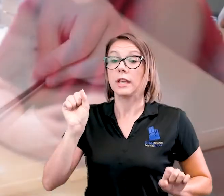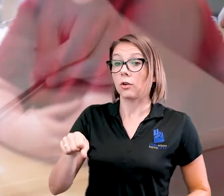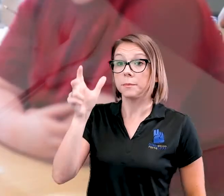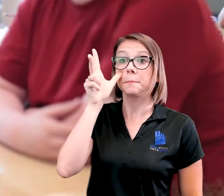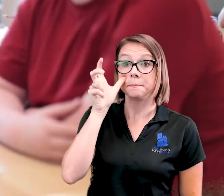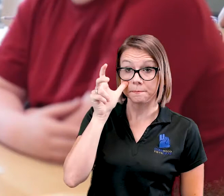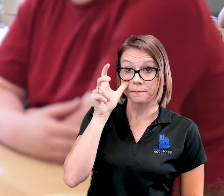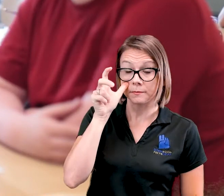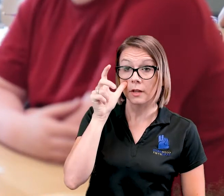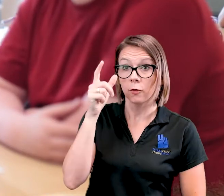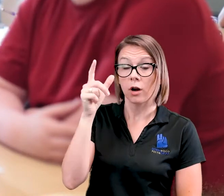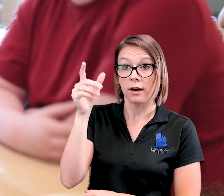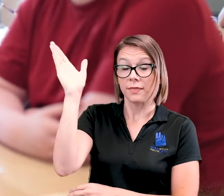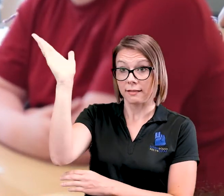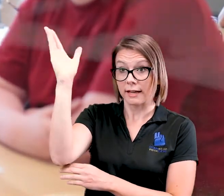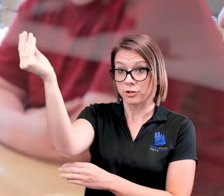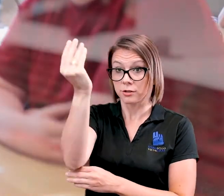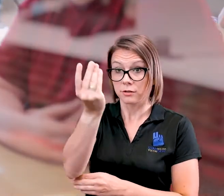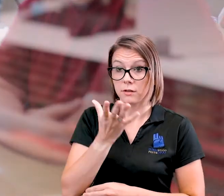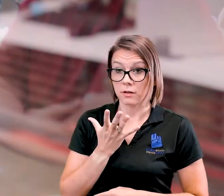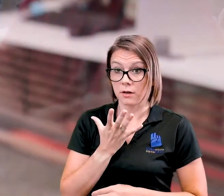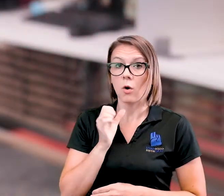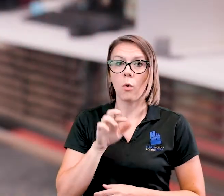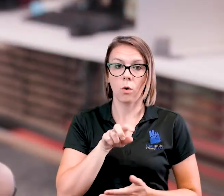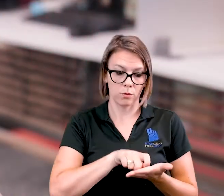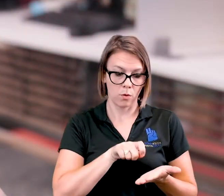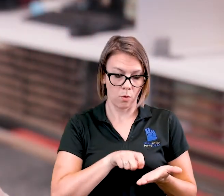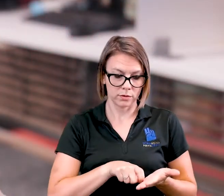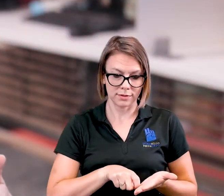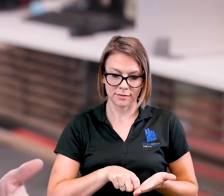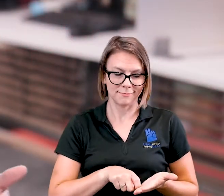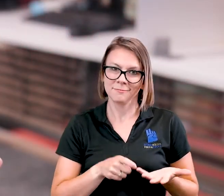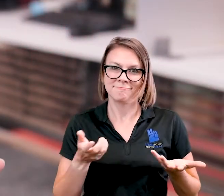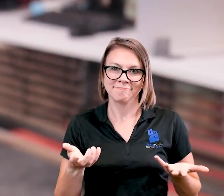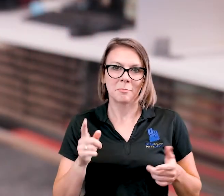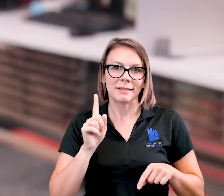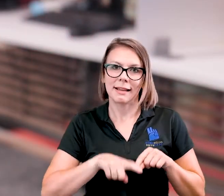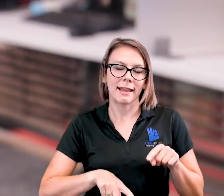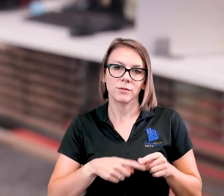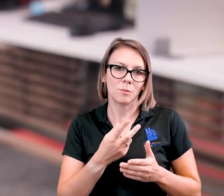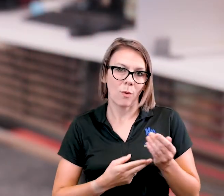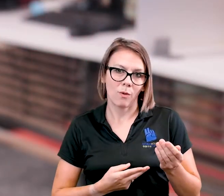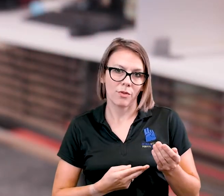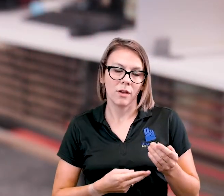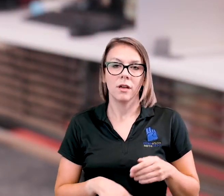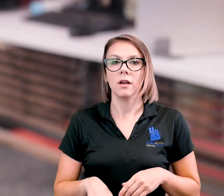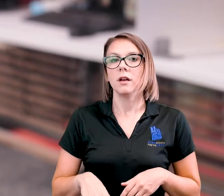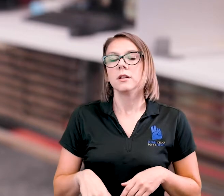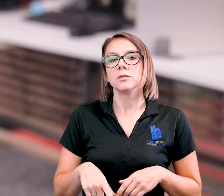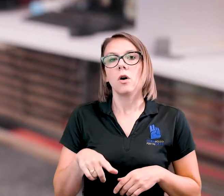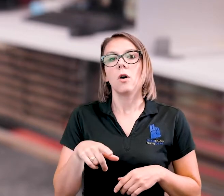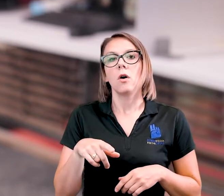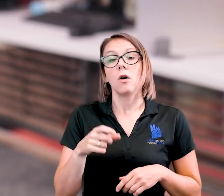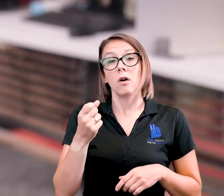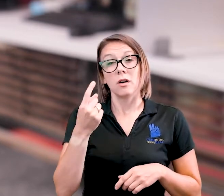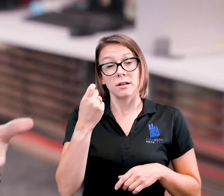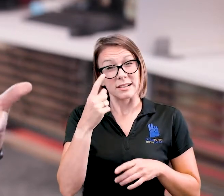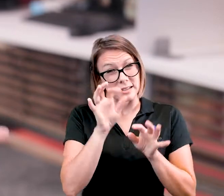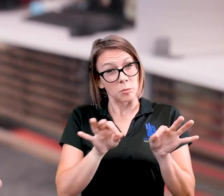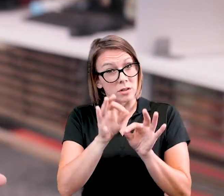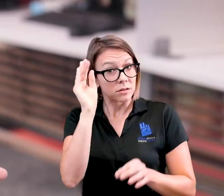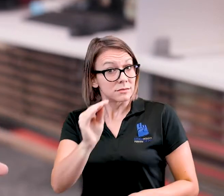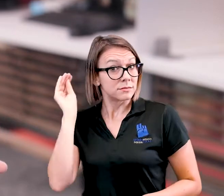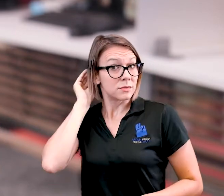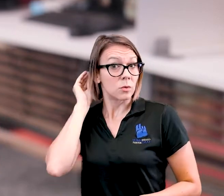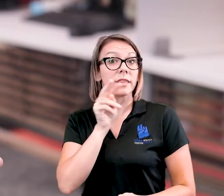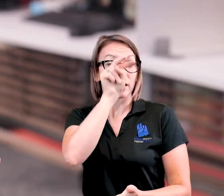choose to watch the teacher and pay attention, or they can choose to write notes. But as a teacher, to be aware that when that student